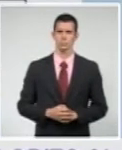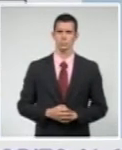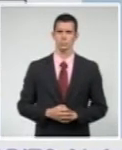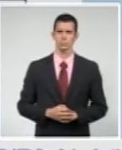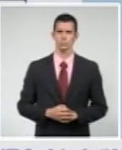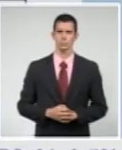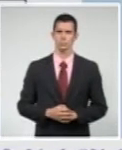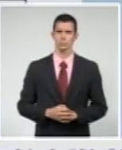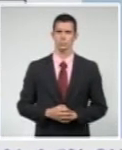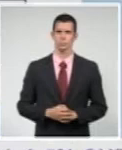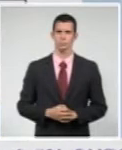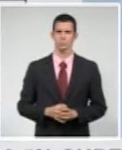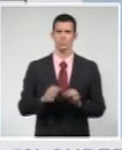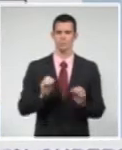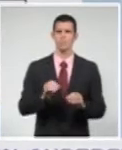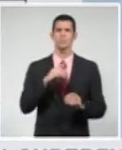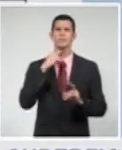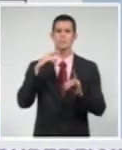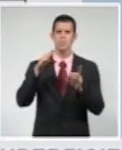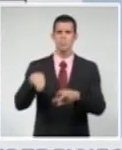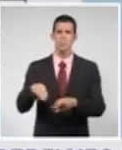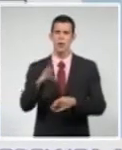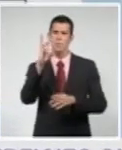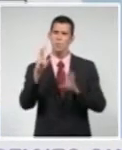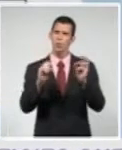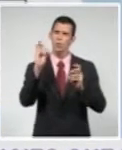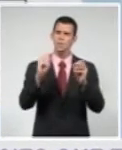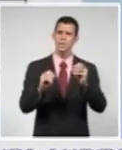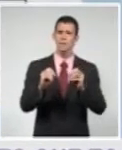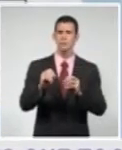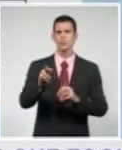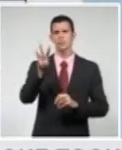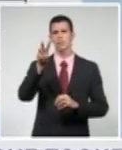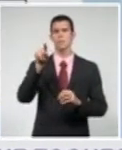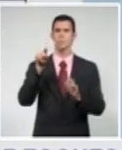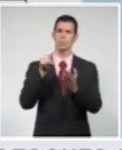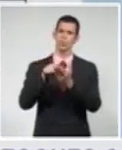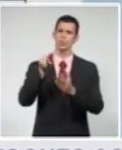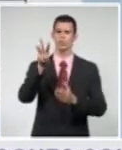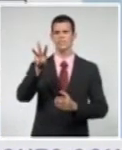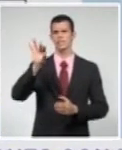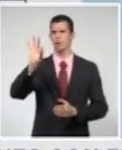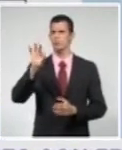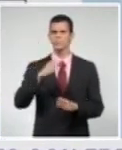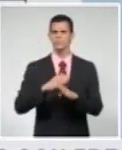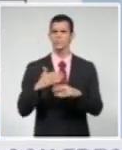837,579 COVID-19 fatalities and a mortality rate of